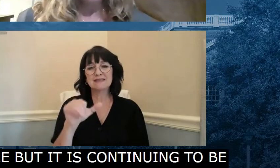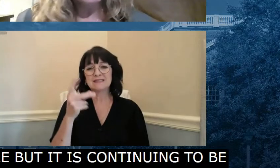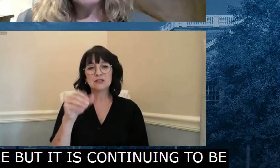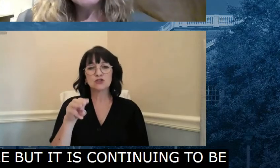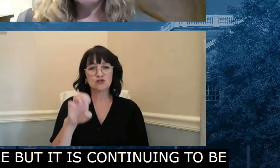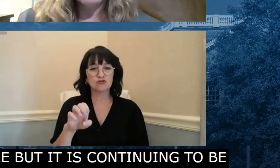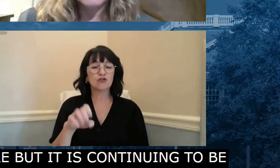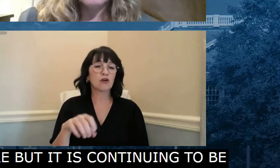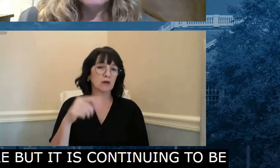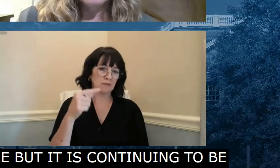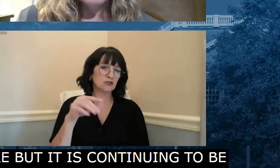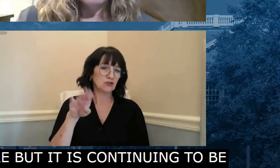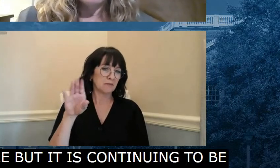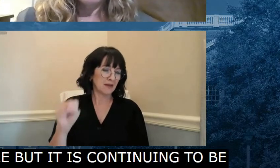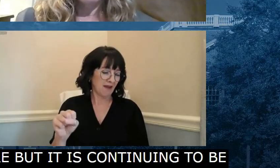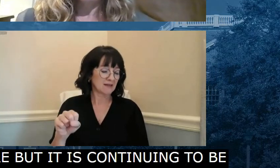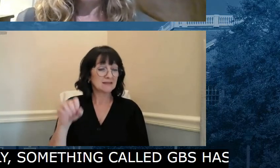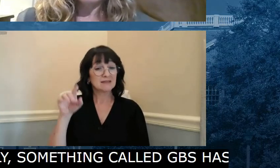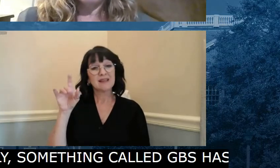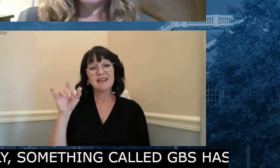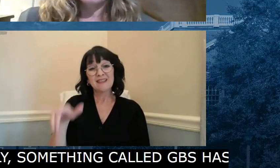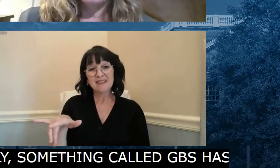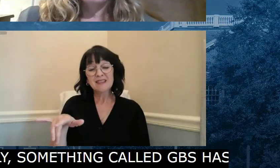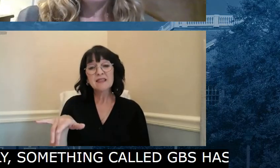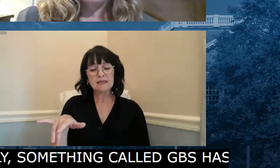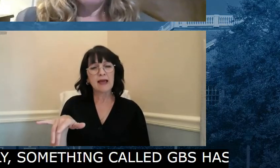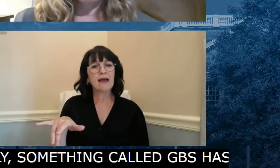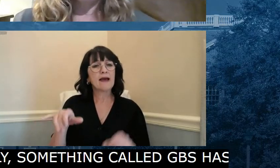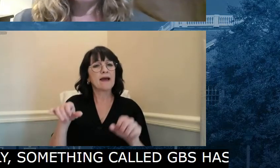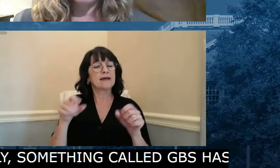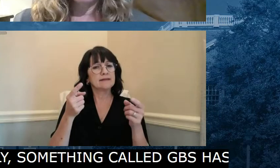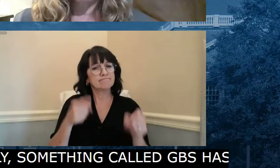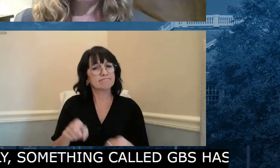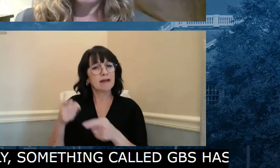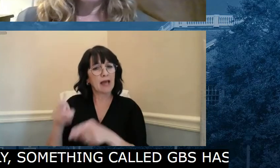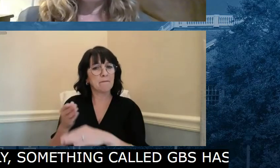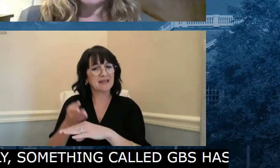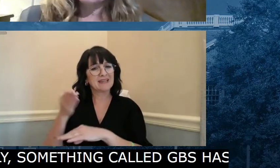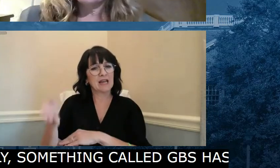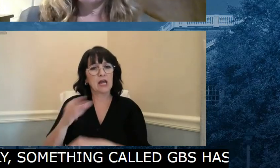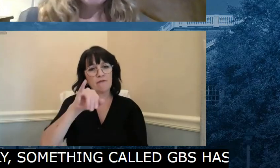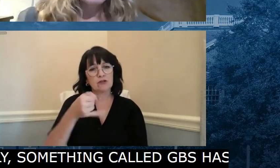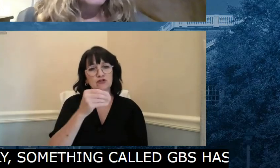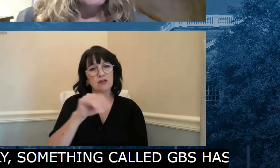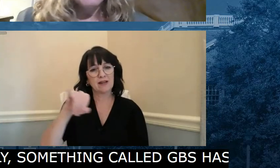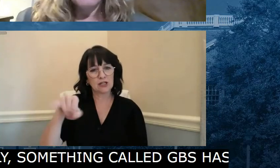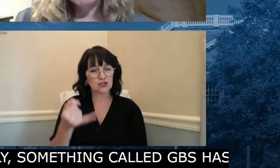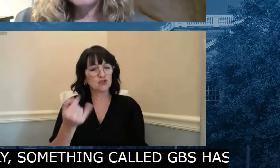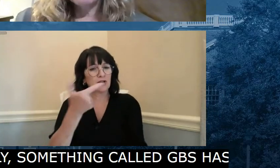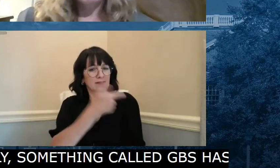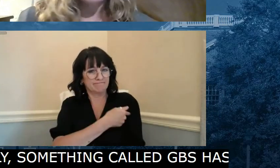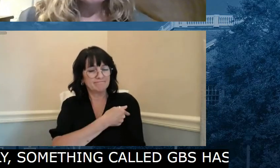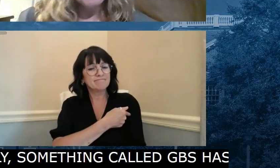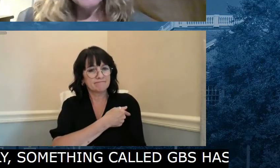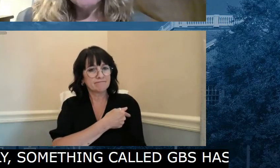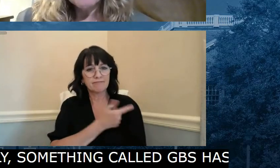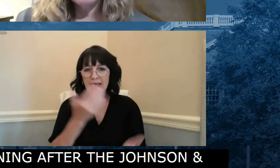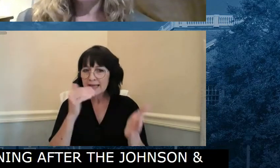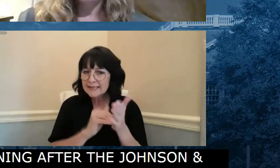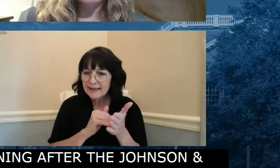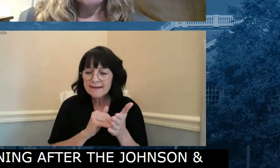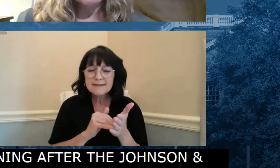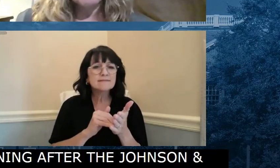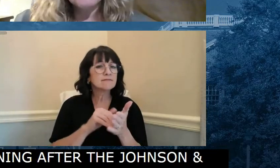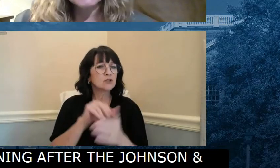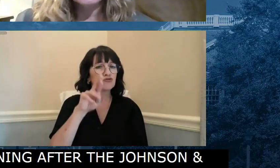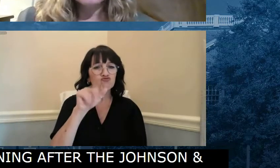as possibly happening after the Johnson & Johnson vaccine. Again, very rare. We